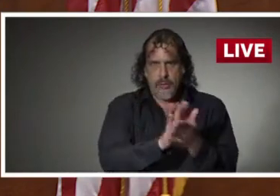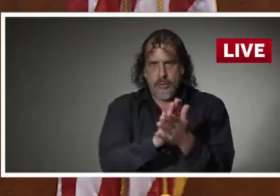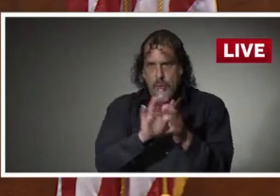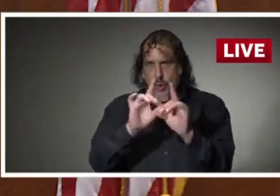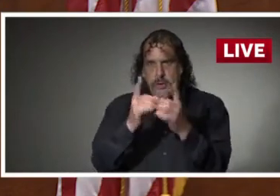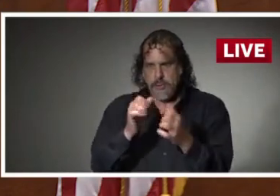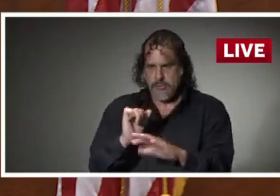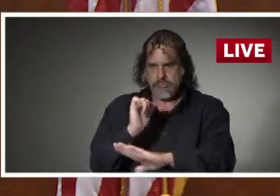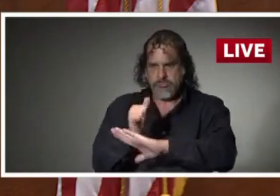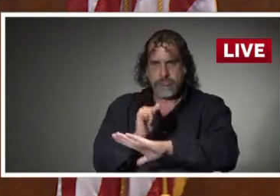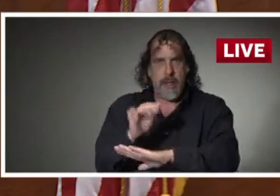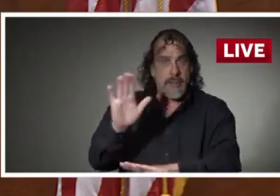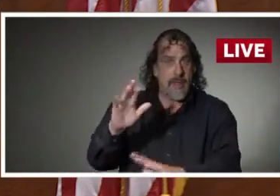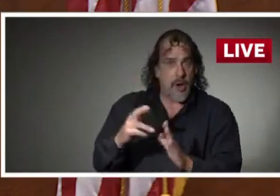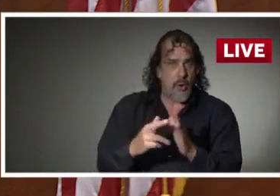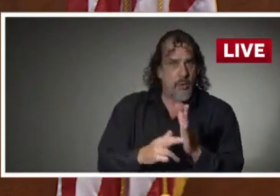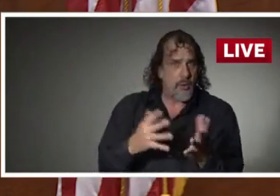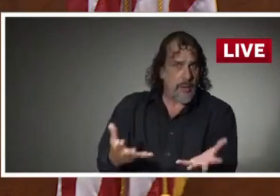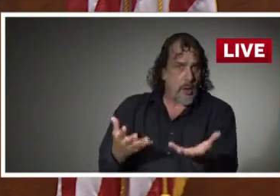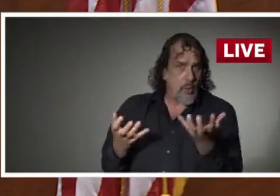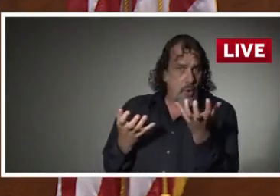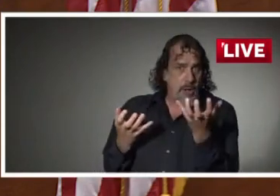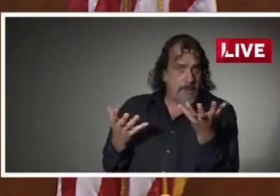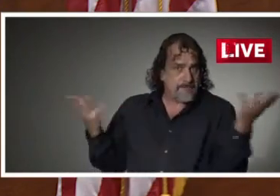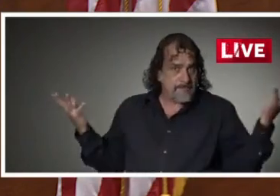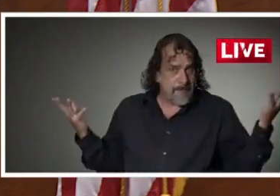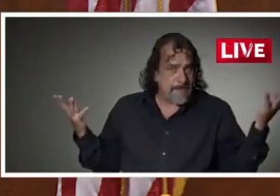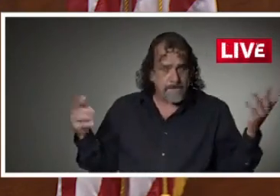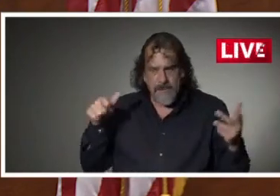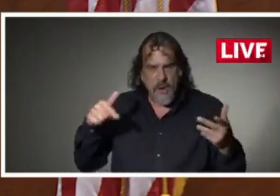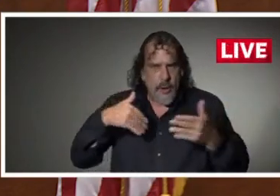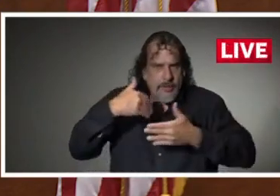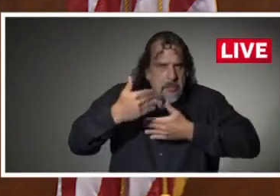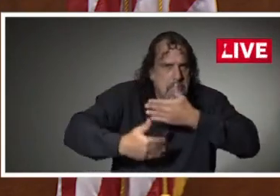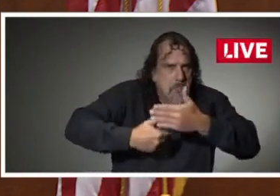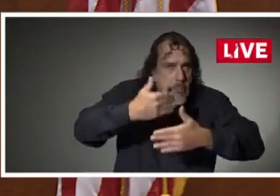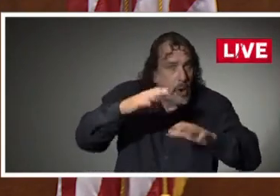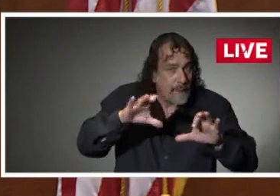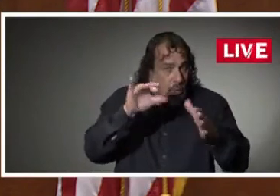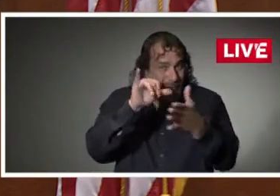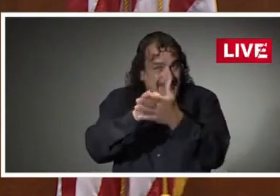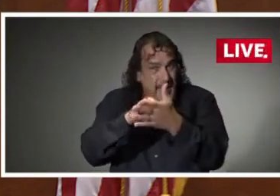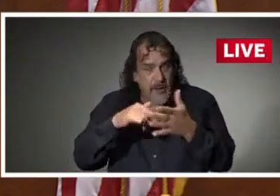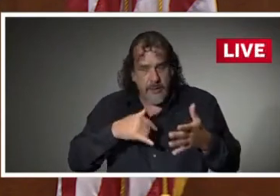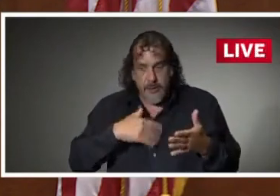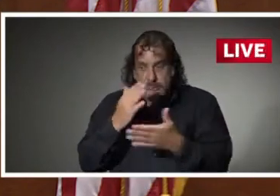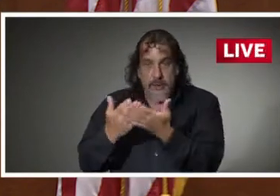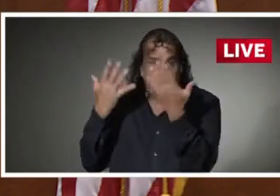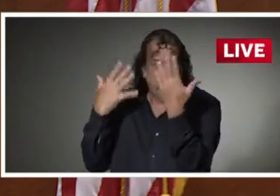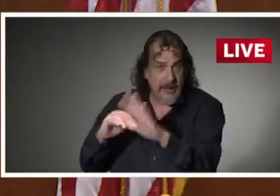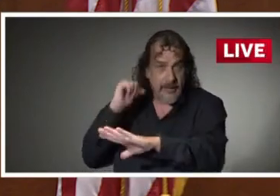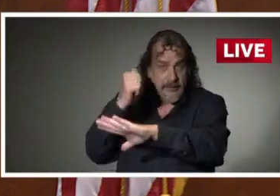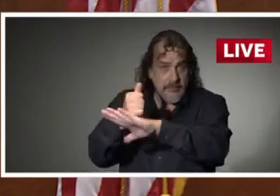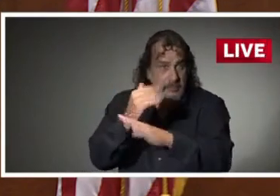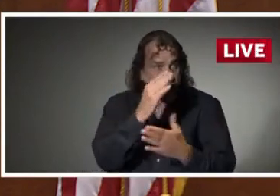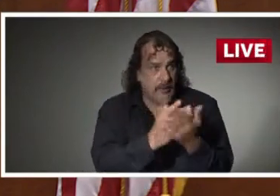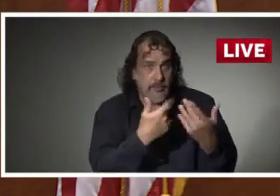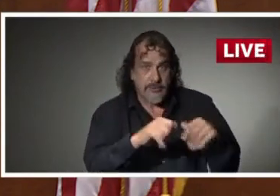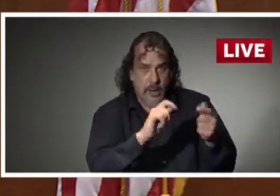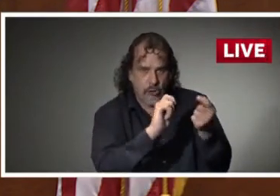set guidelines and plans. They are in the process of doing that. Some of them have already done it. Some of them are continuing to do